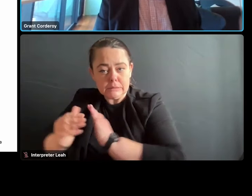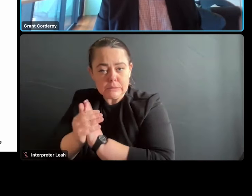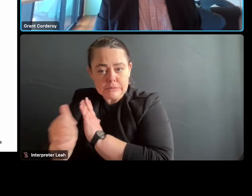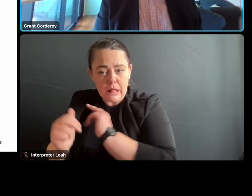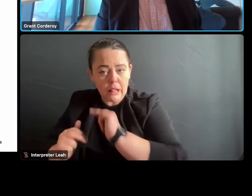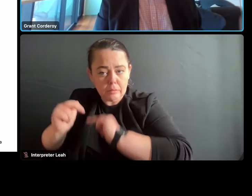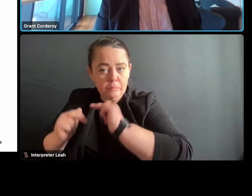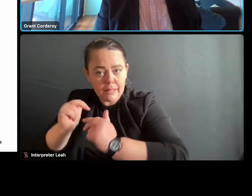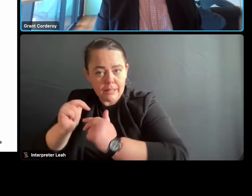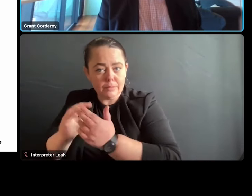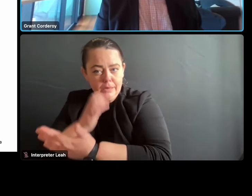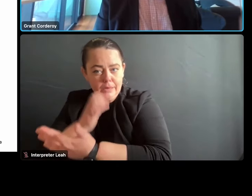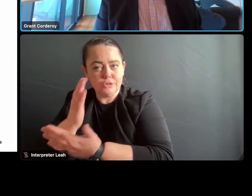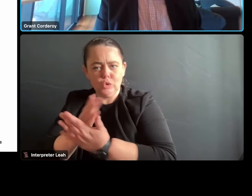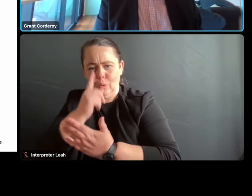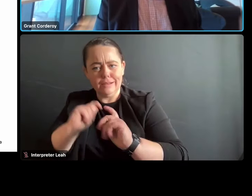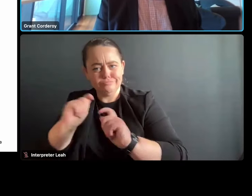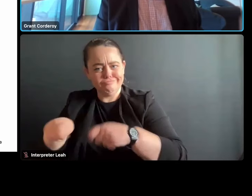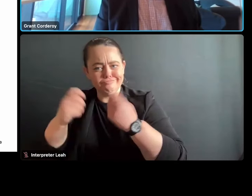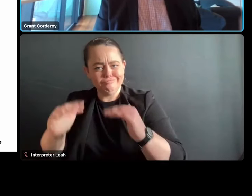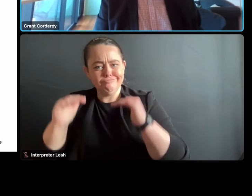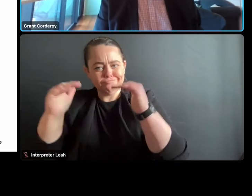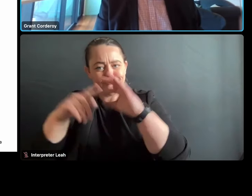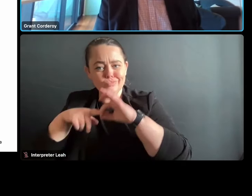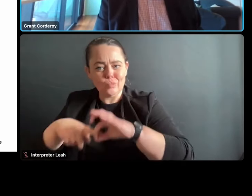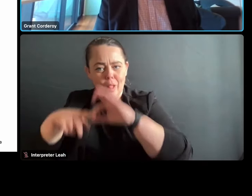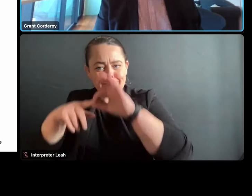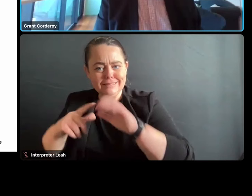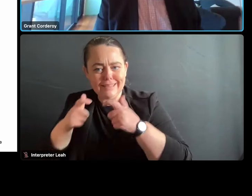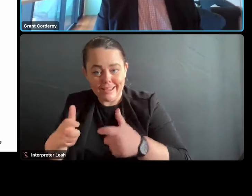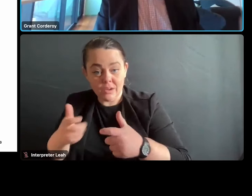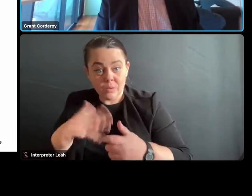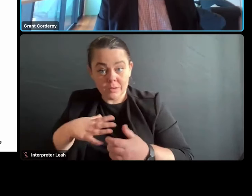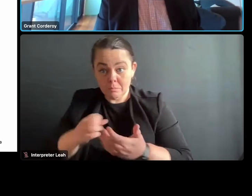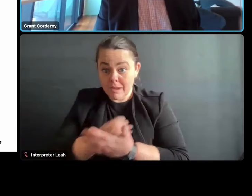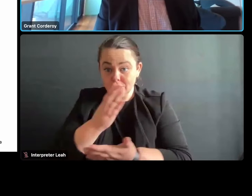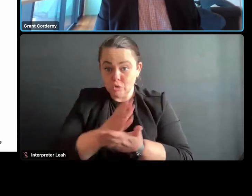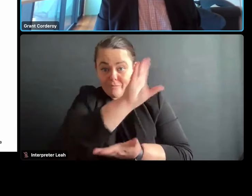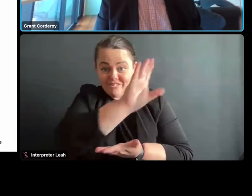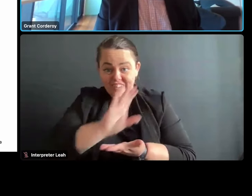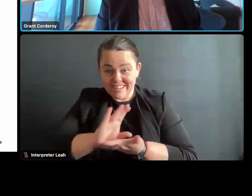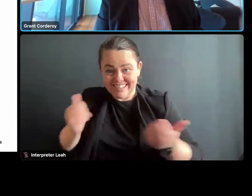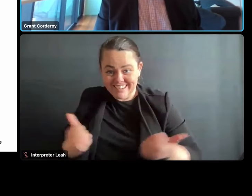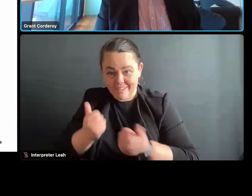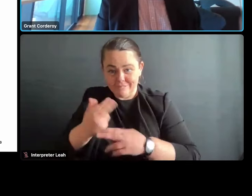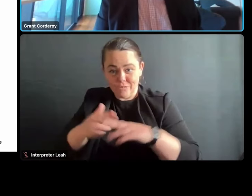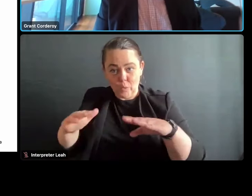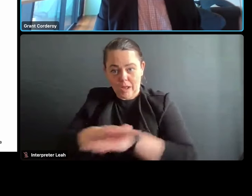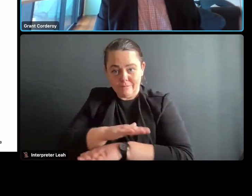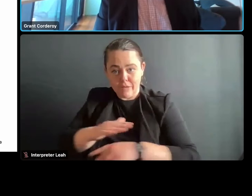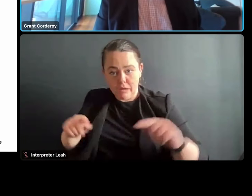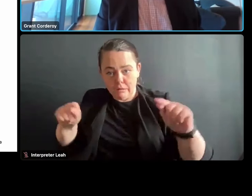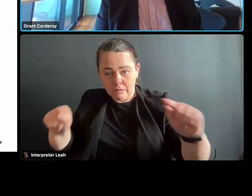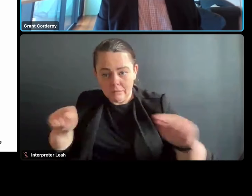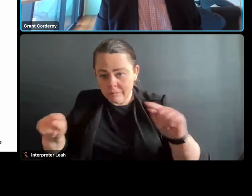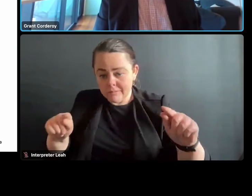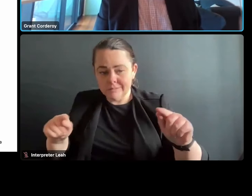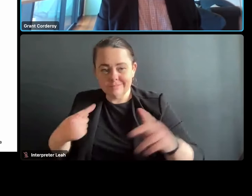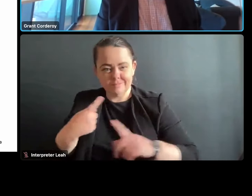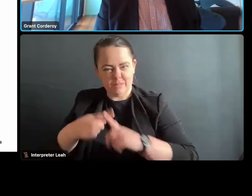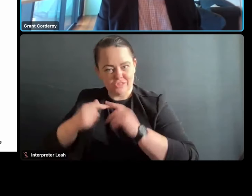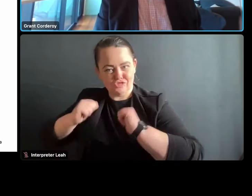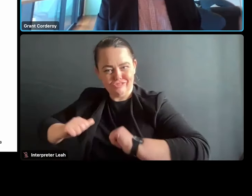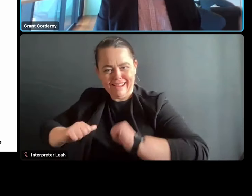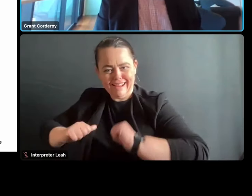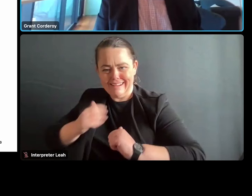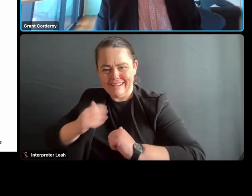policy point of view, is there enough funding for that? How's the funding working for that? How much staff training is being used? So there are